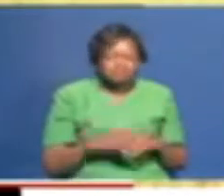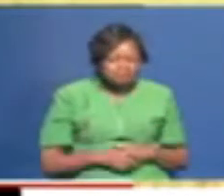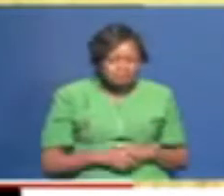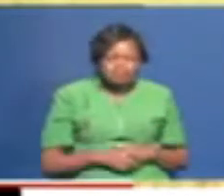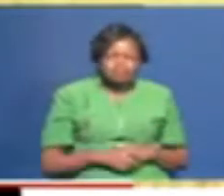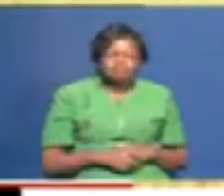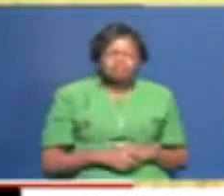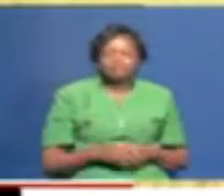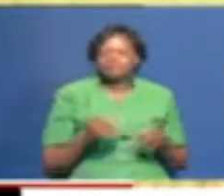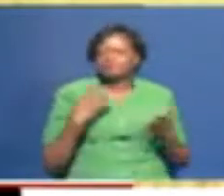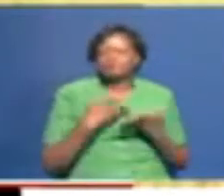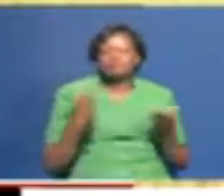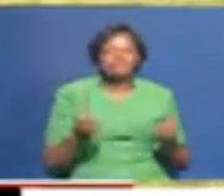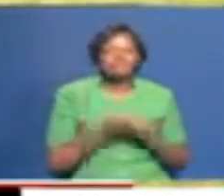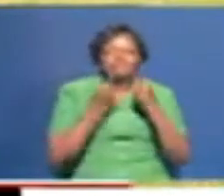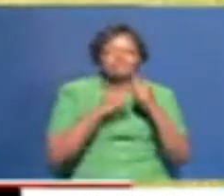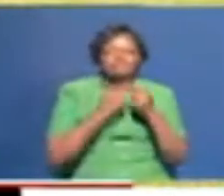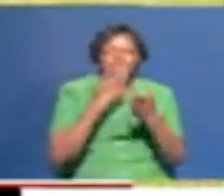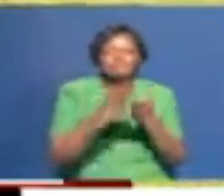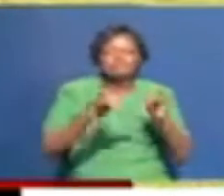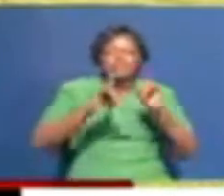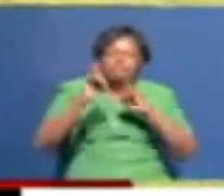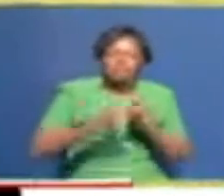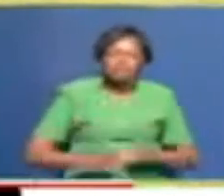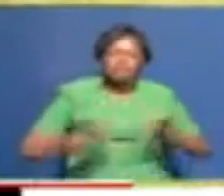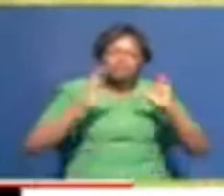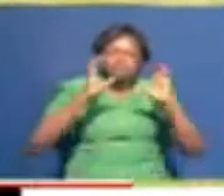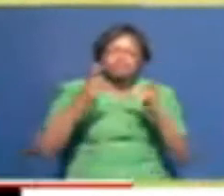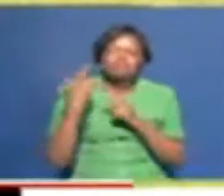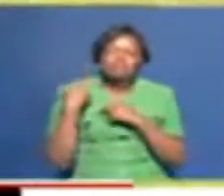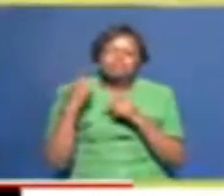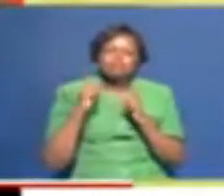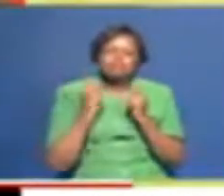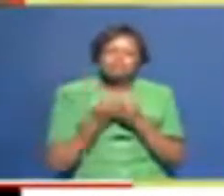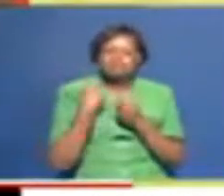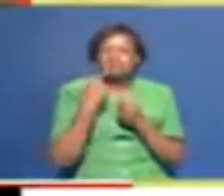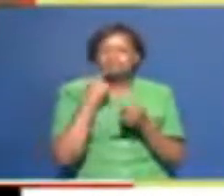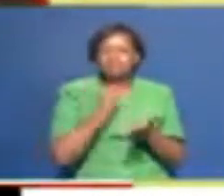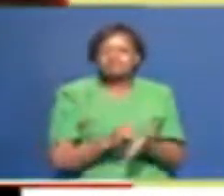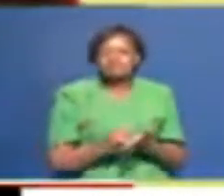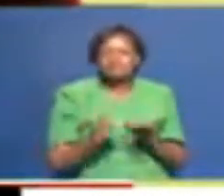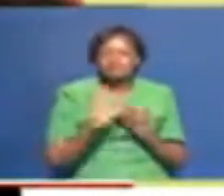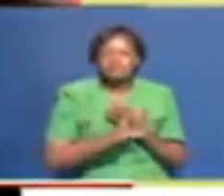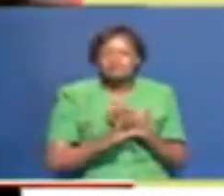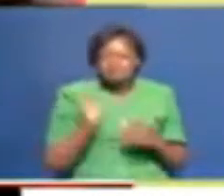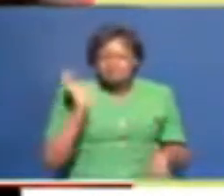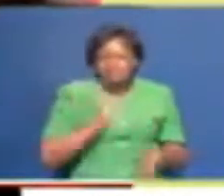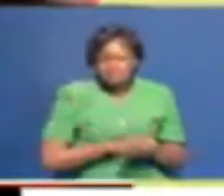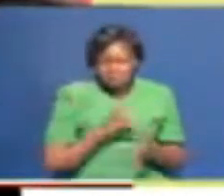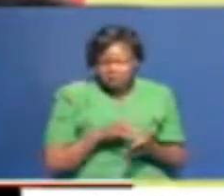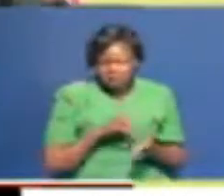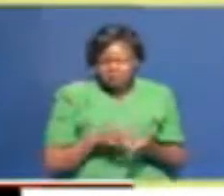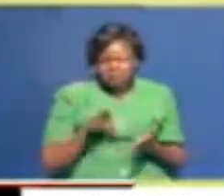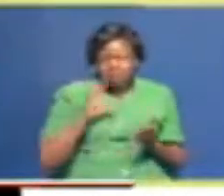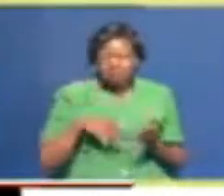much, whatever happens. It is just part of the journey. The coach who took charge of the team recently pointed out that for the country to regain the status, the local women's